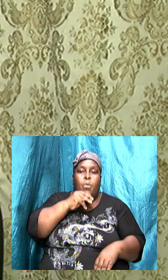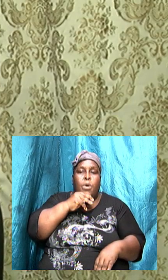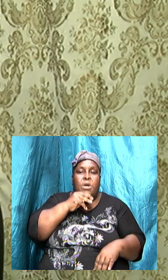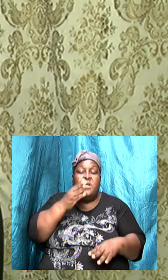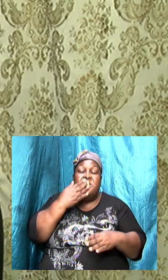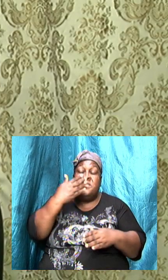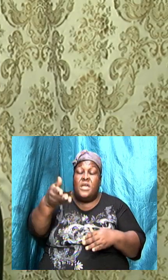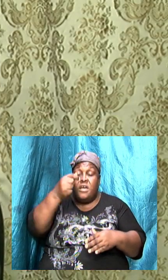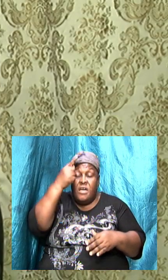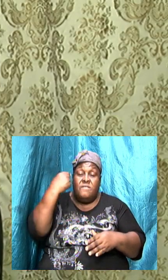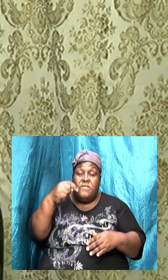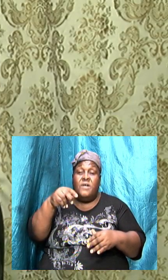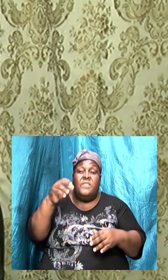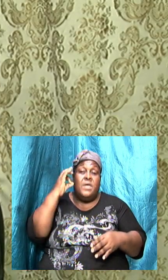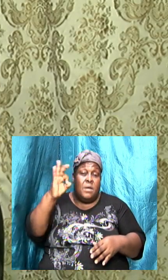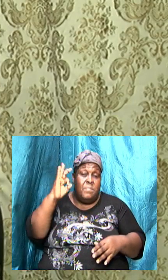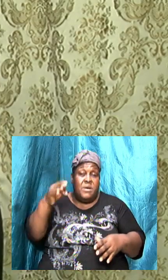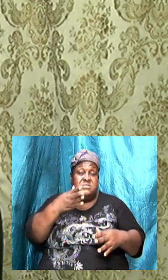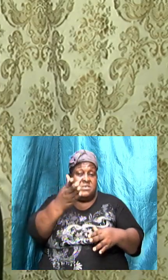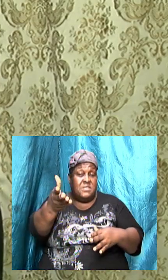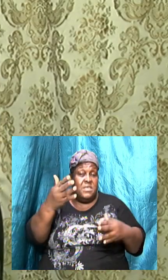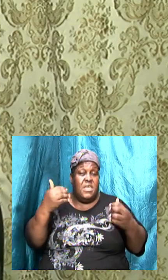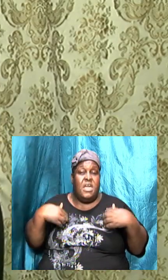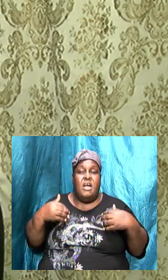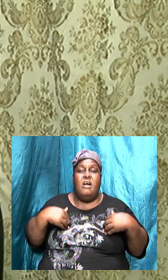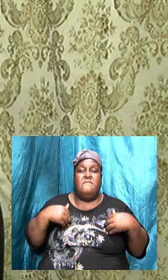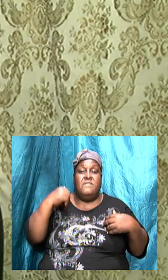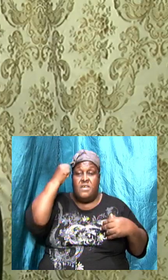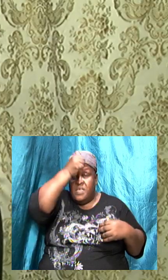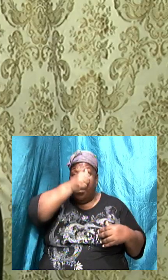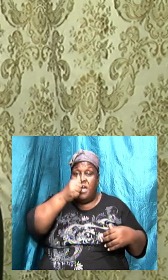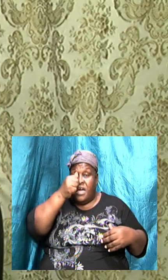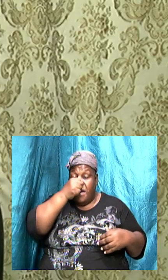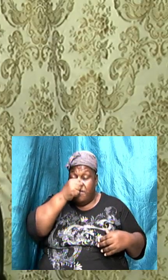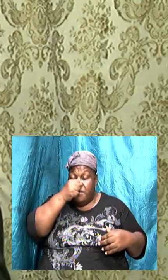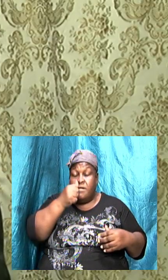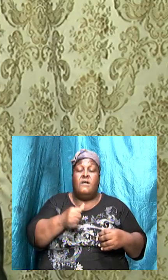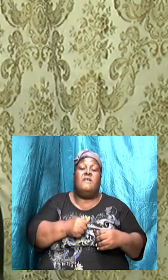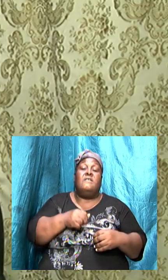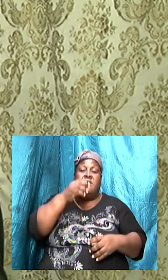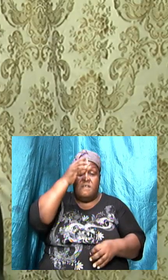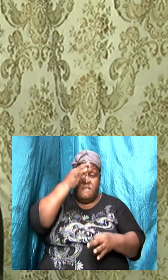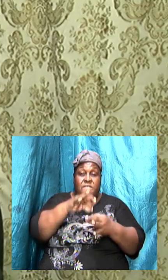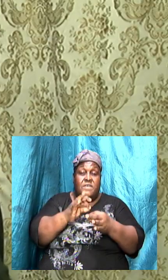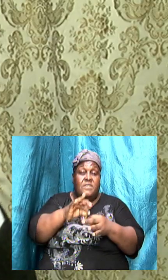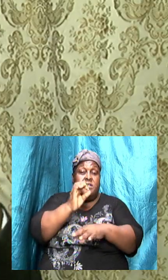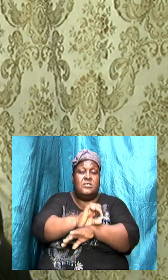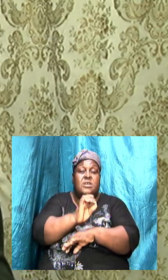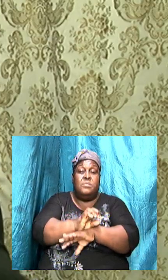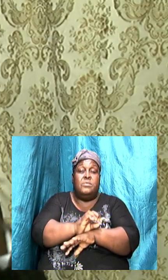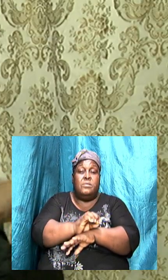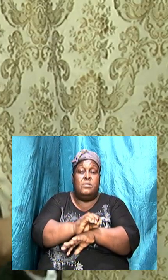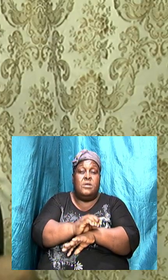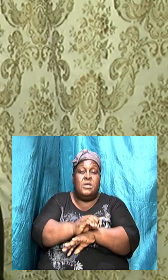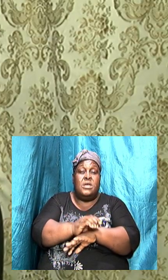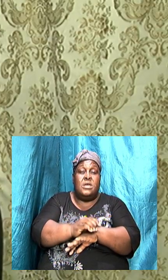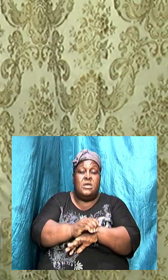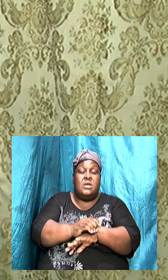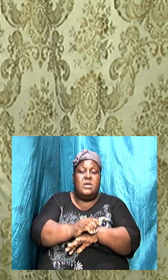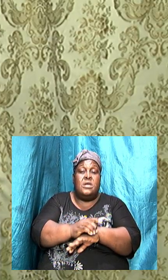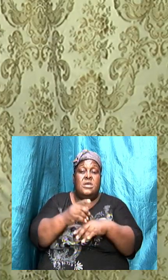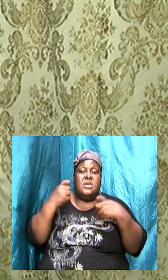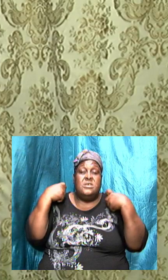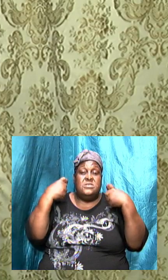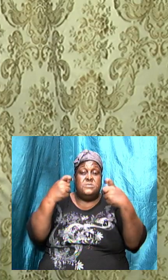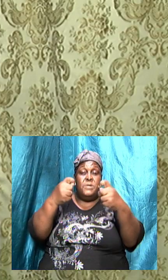pastor that they have. The work over in Africa, thank God for the pastor that they have. We are in this thing to instill in our hearts. Let